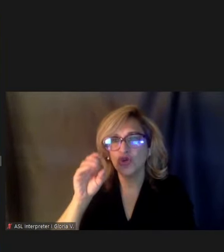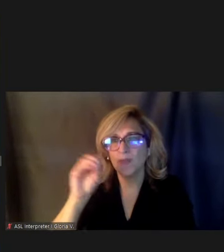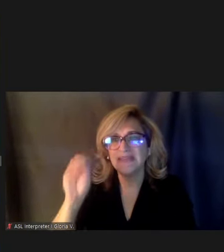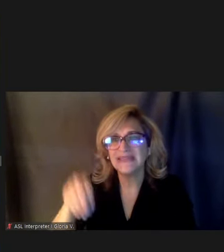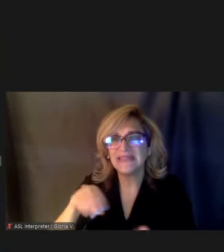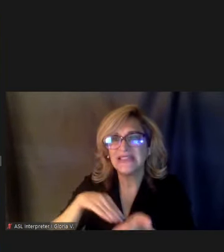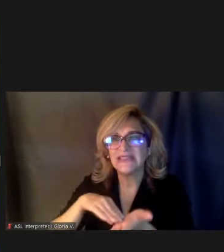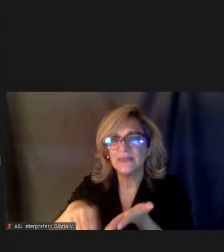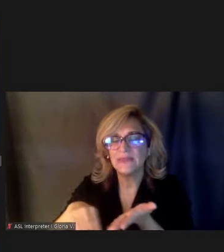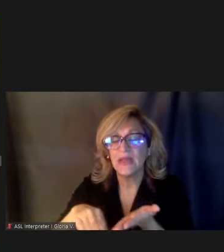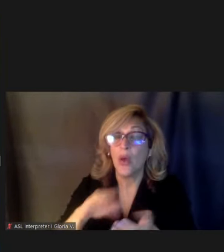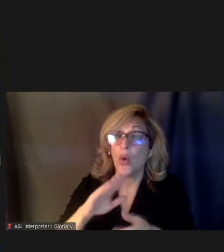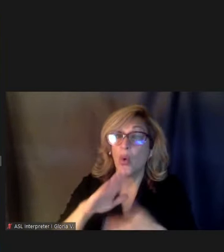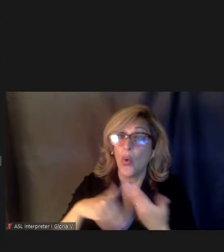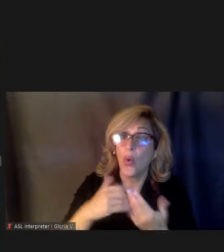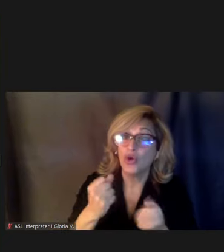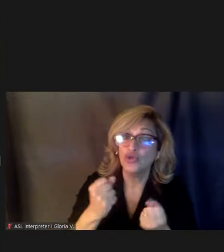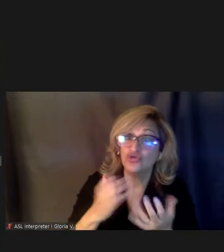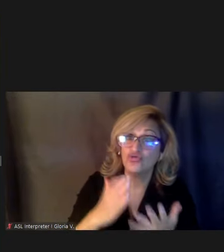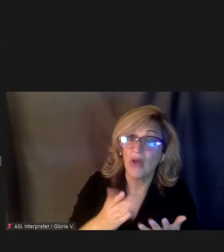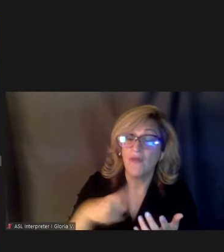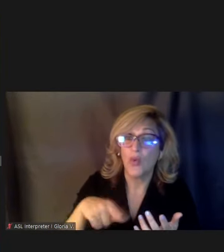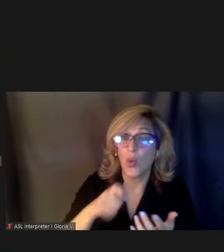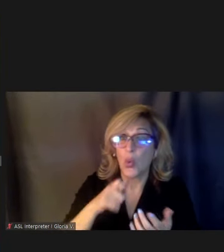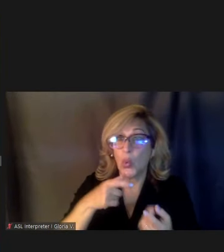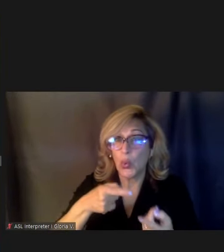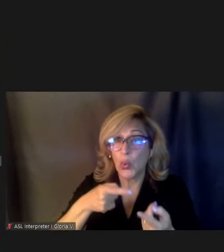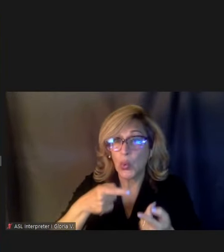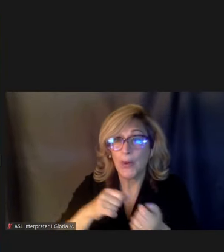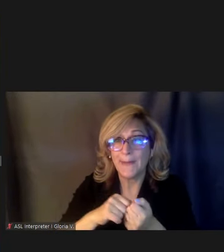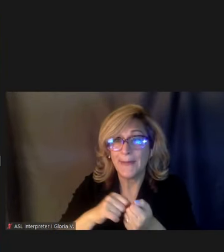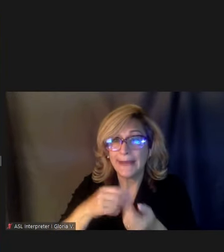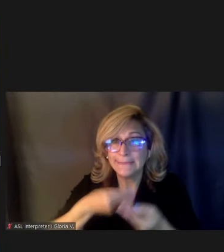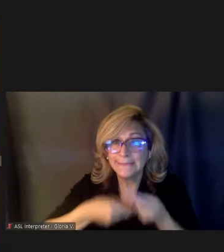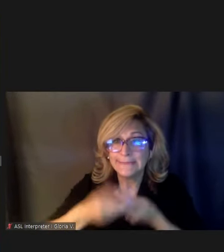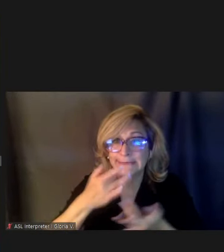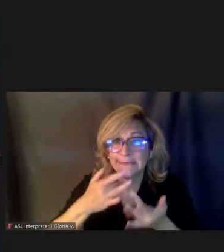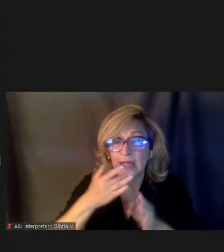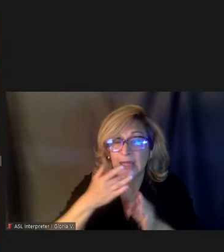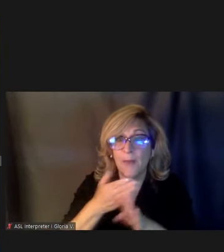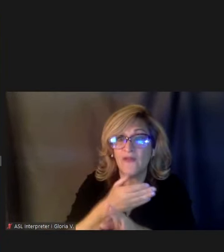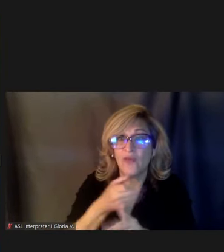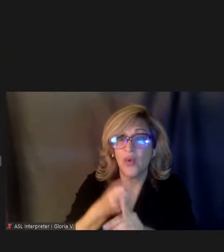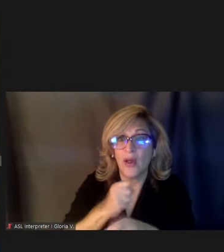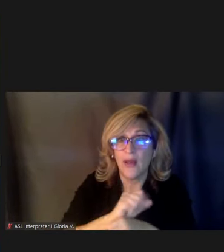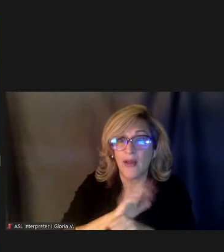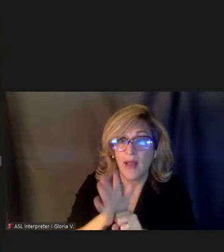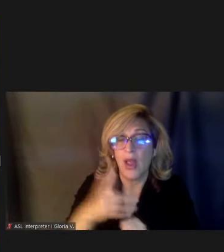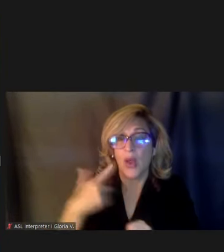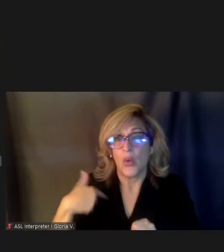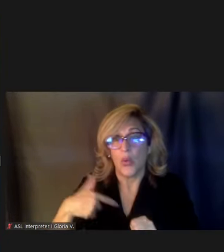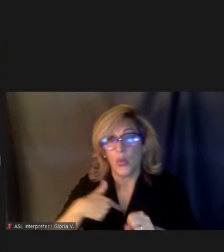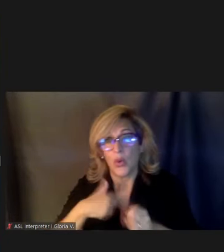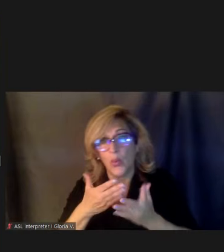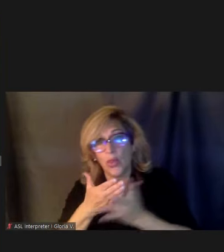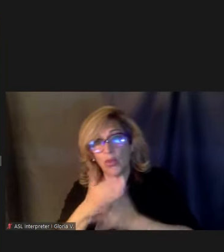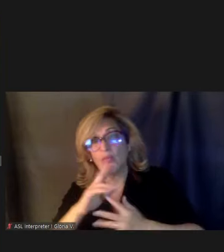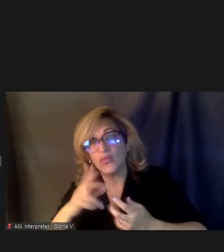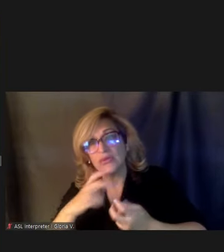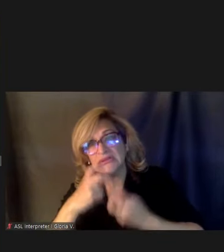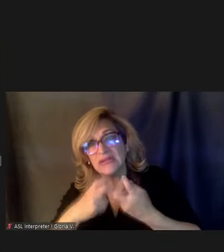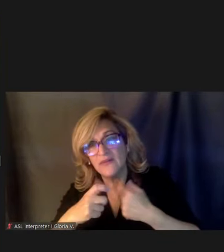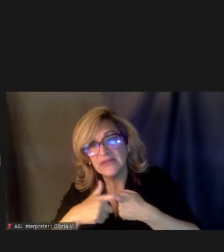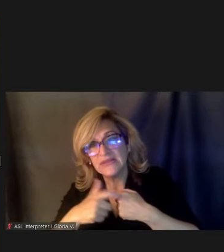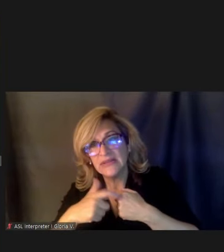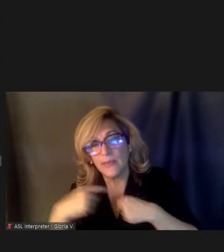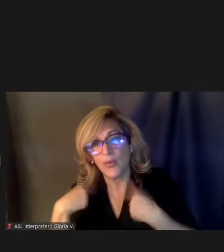struggling and barely able to make ends meet before the pandemic, and we have been through some even tougher time over the last 18